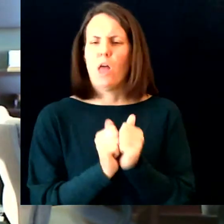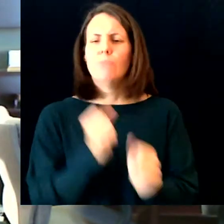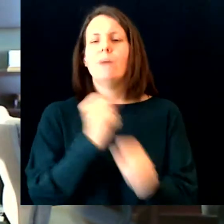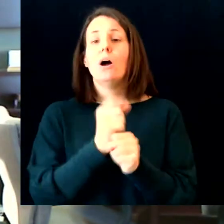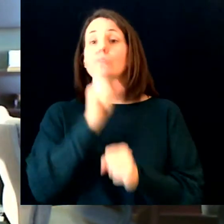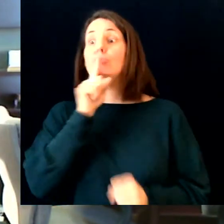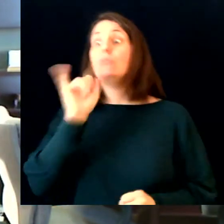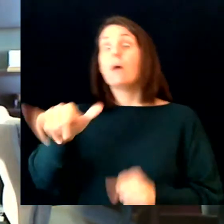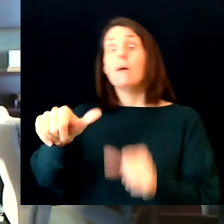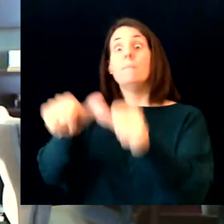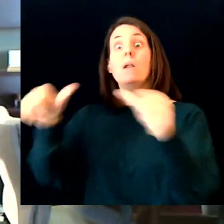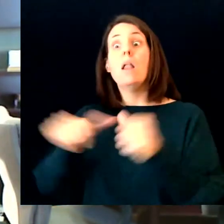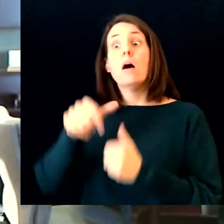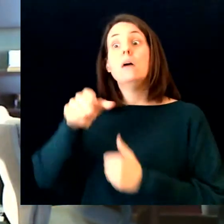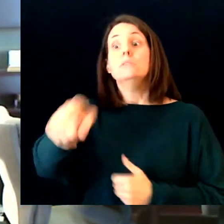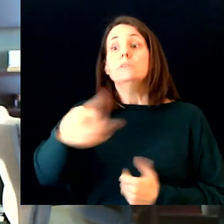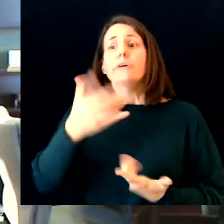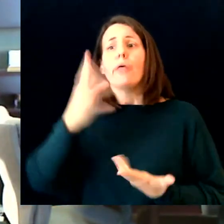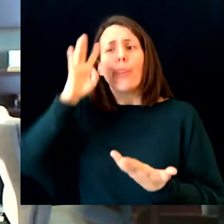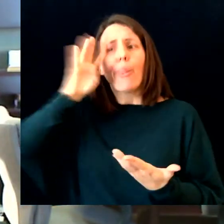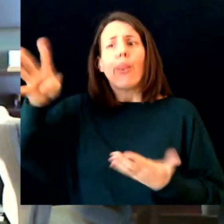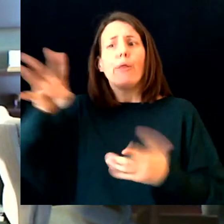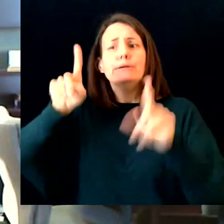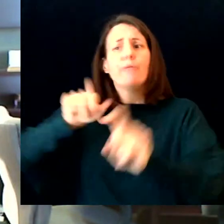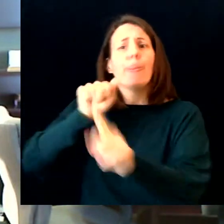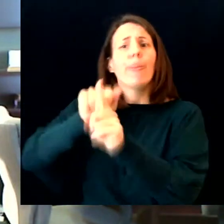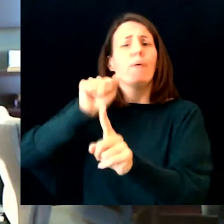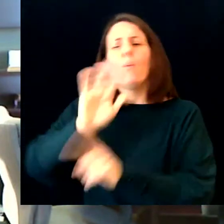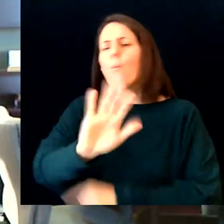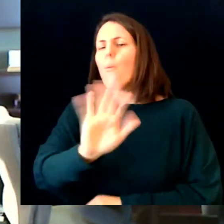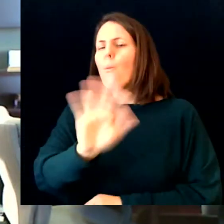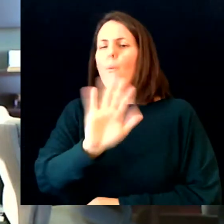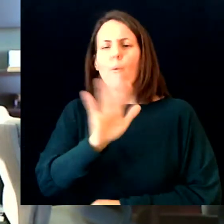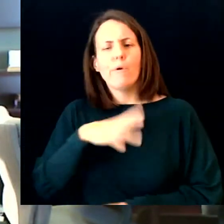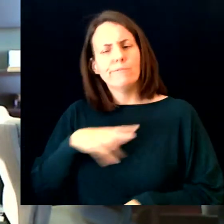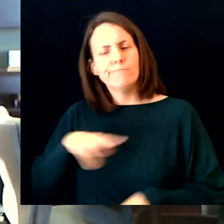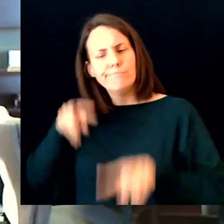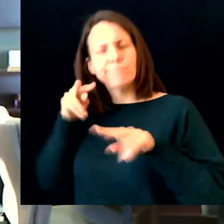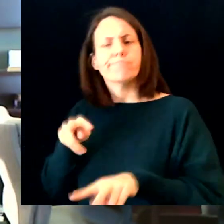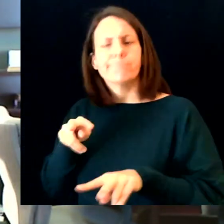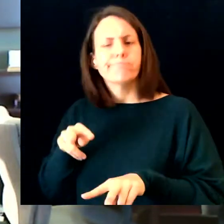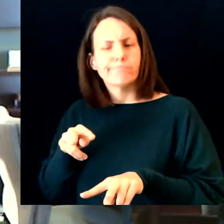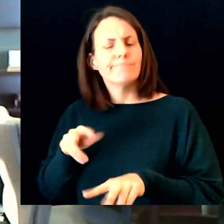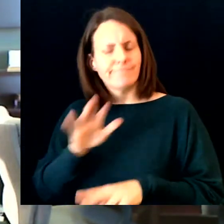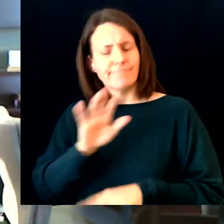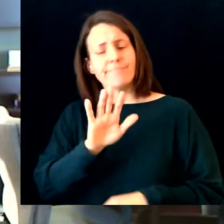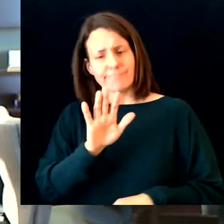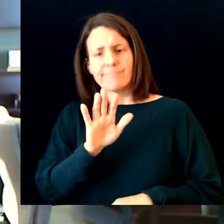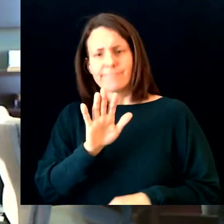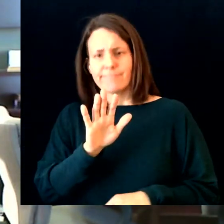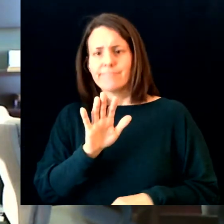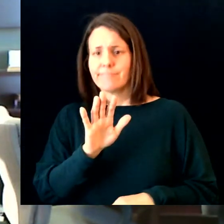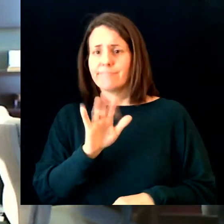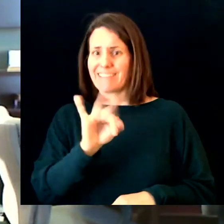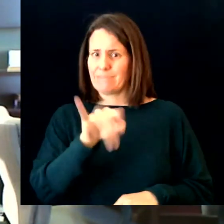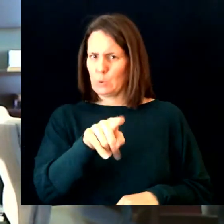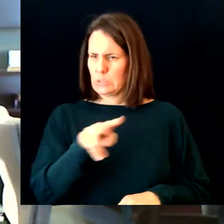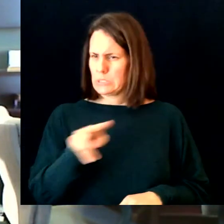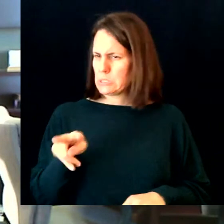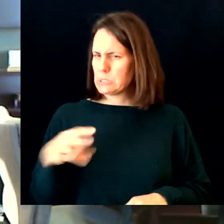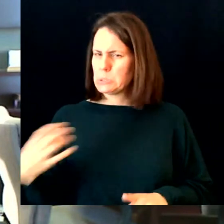be operating in our state. People who do have concerns or complaints that they would like to let us know